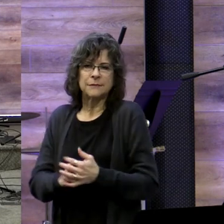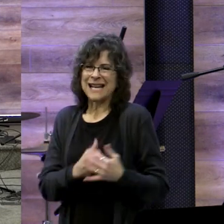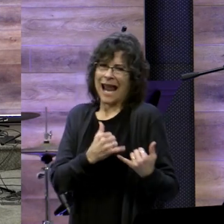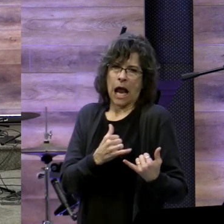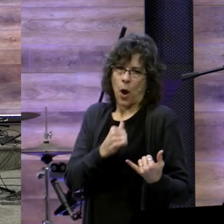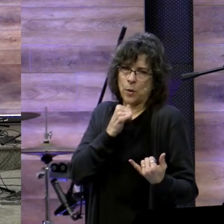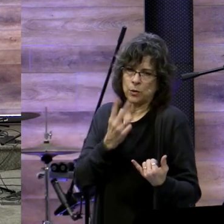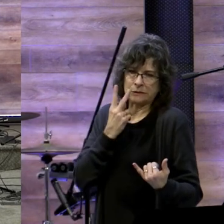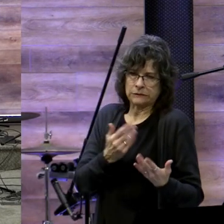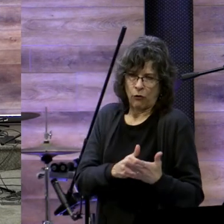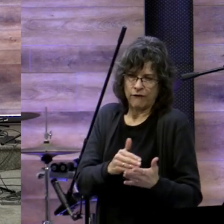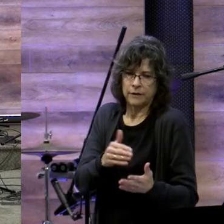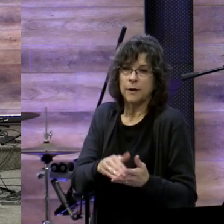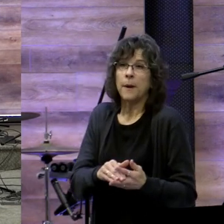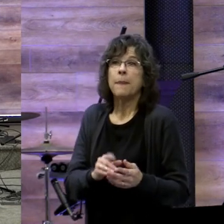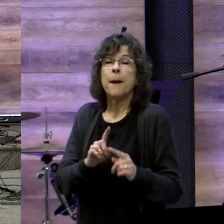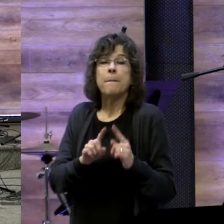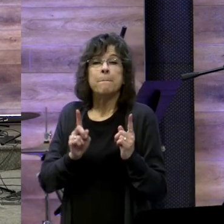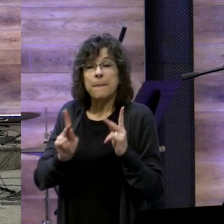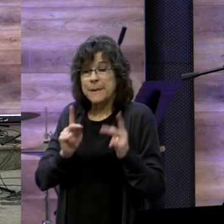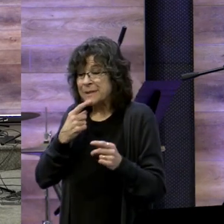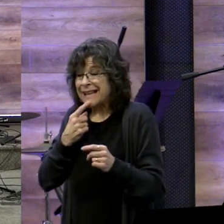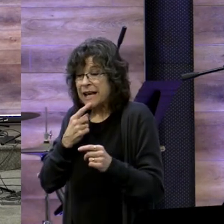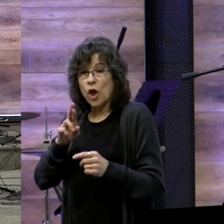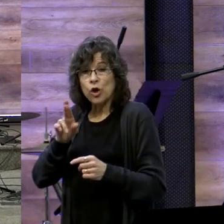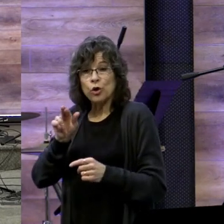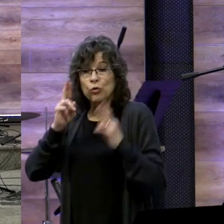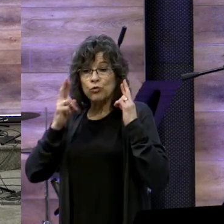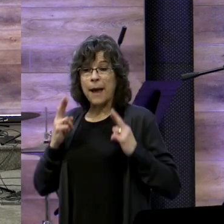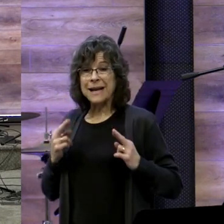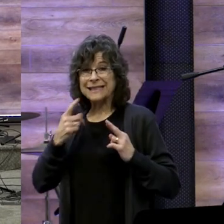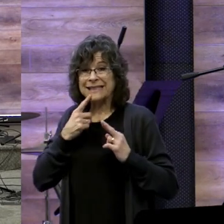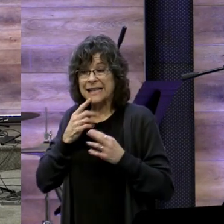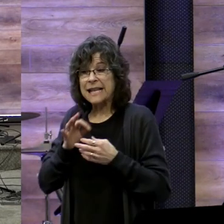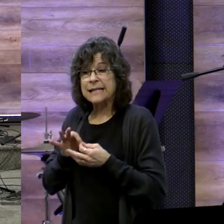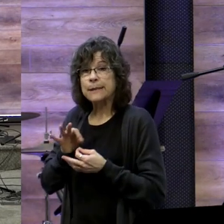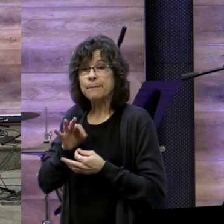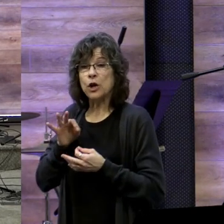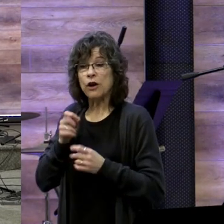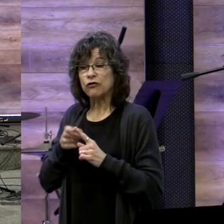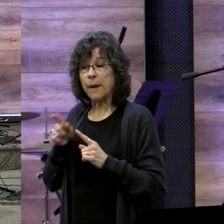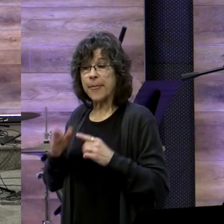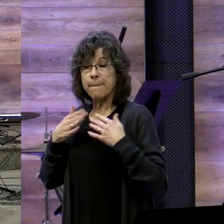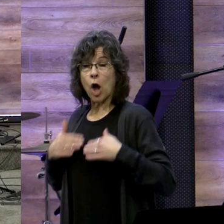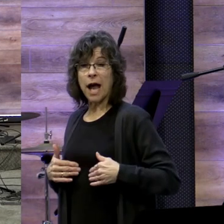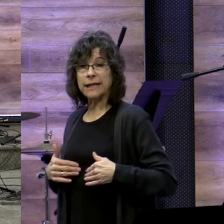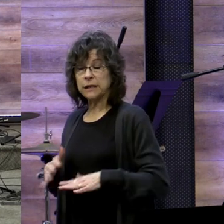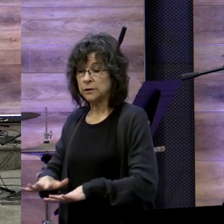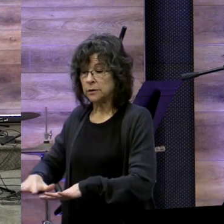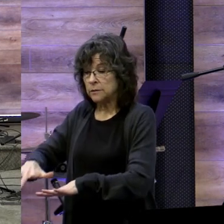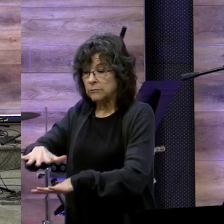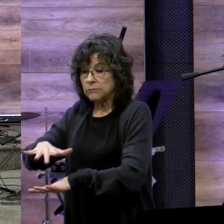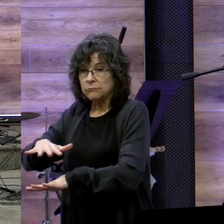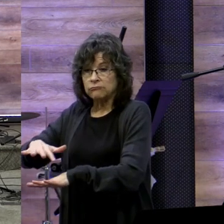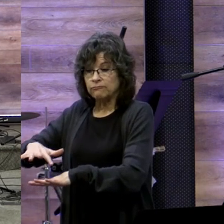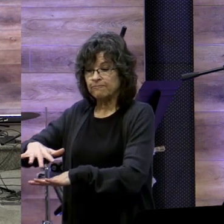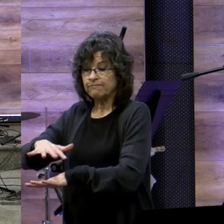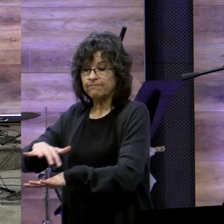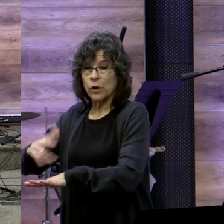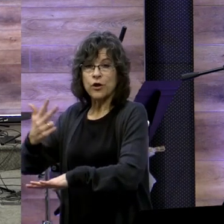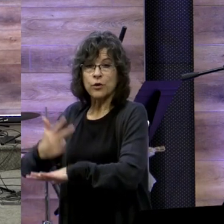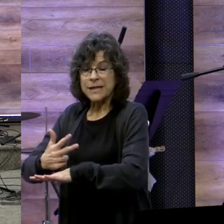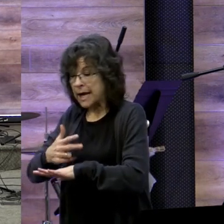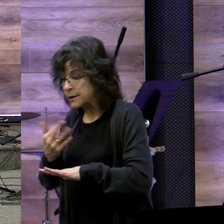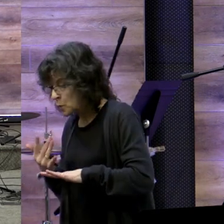someone hovered over their body as many as 3 days after they died. And then when they were convinced that their body wasn't coming back to life,